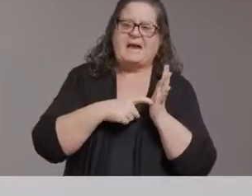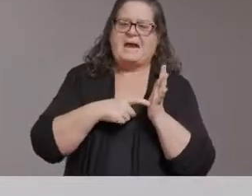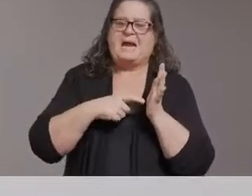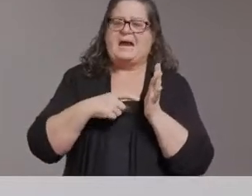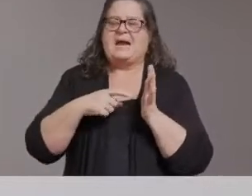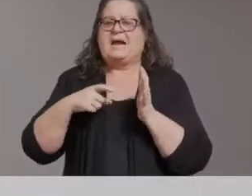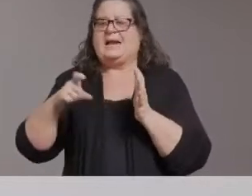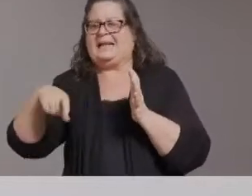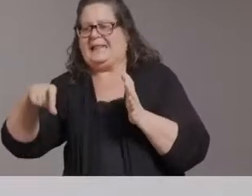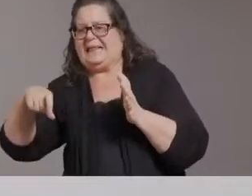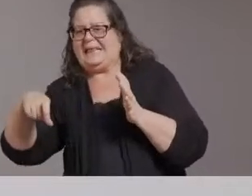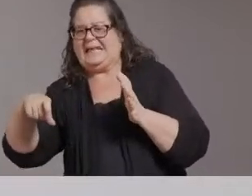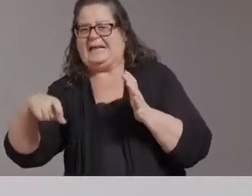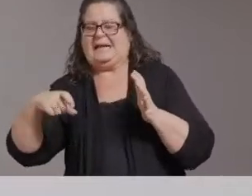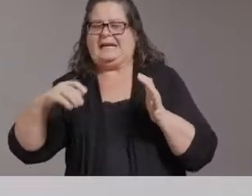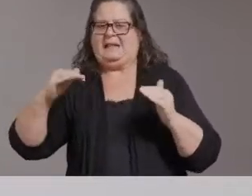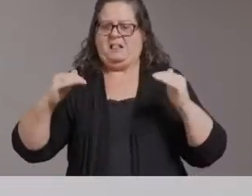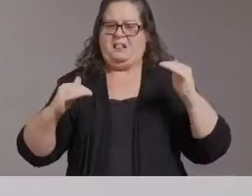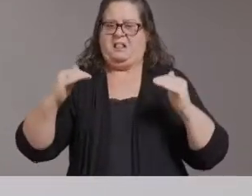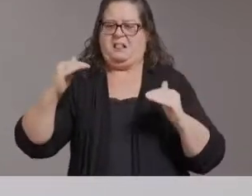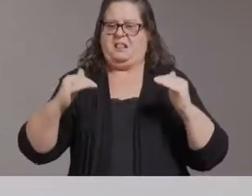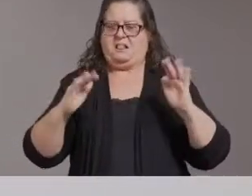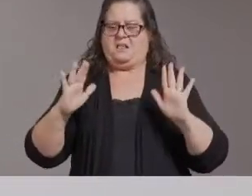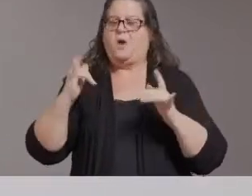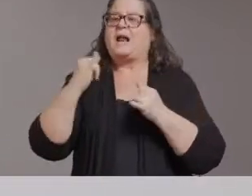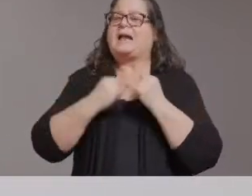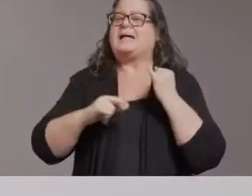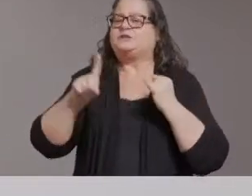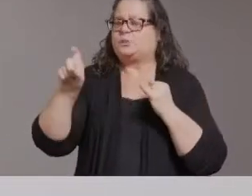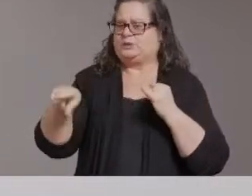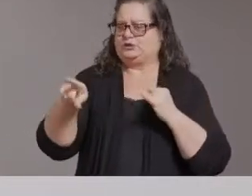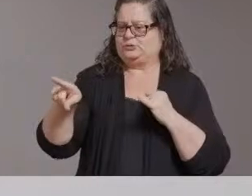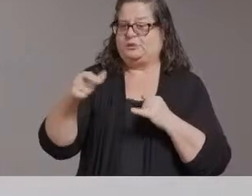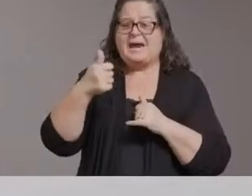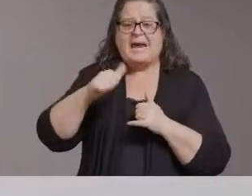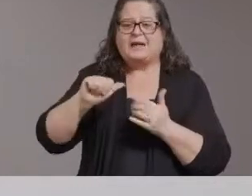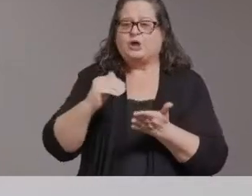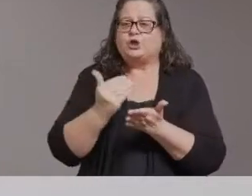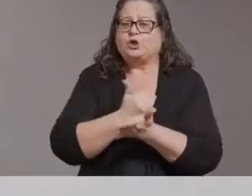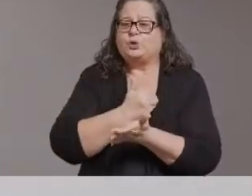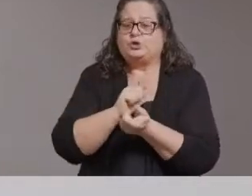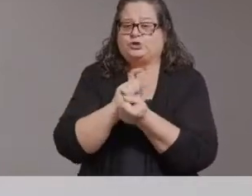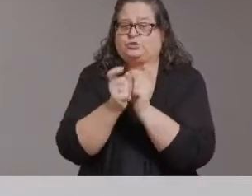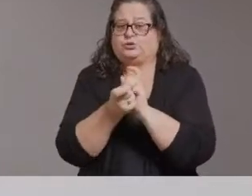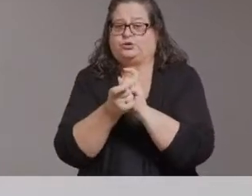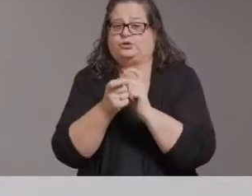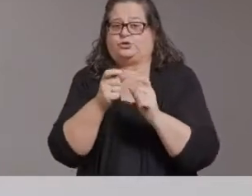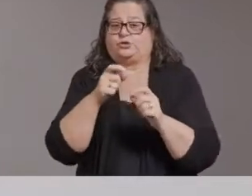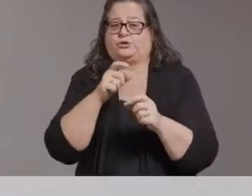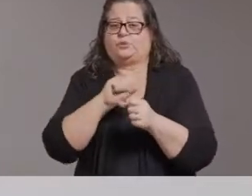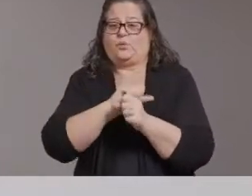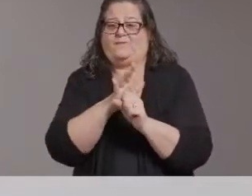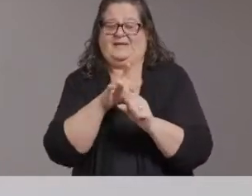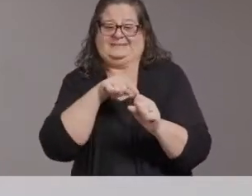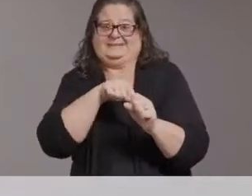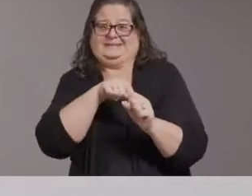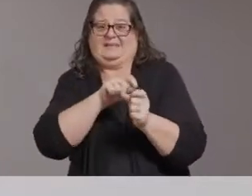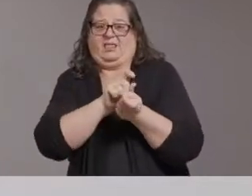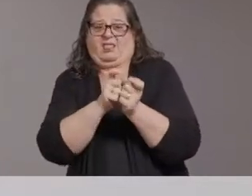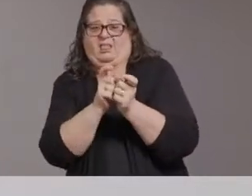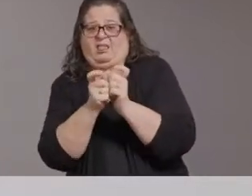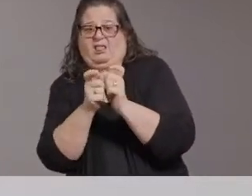I was gonna ask, any new variants we should know about, and where are they coming from? So we've been seeing the variants